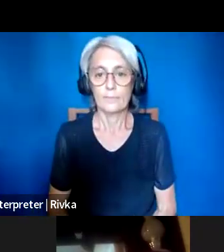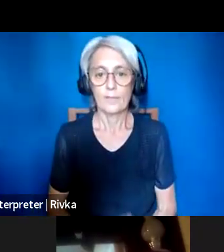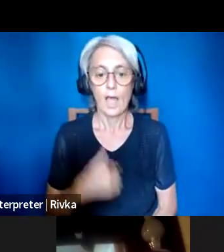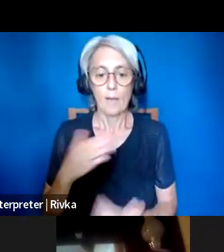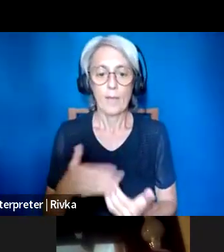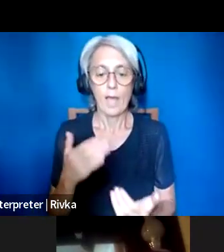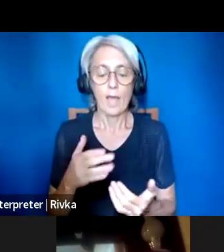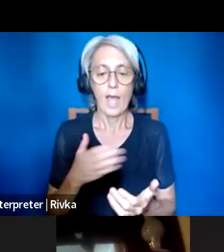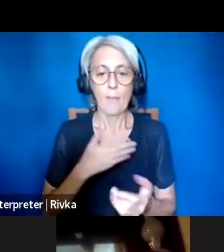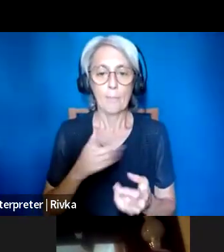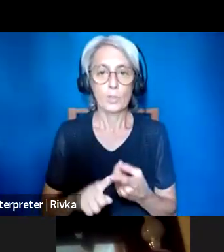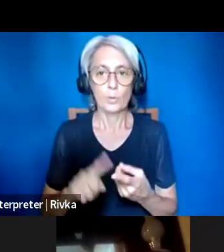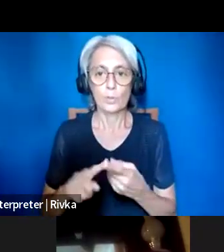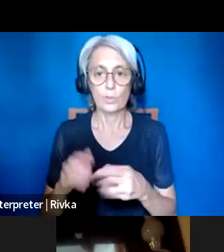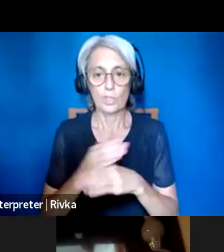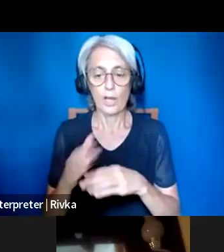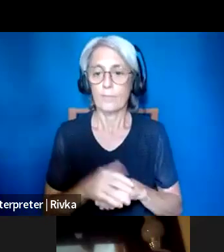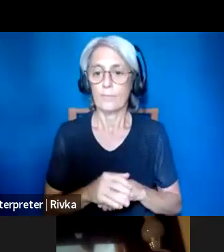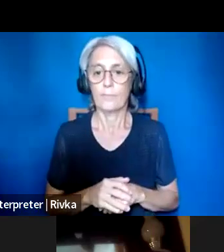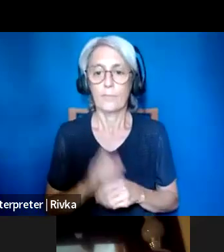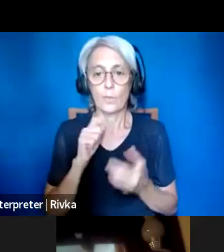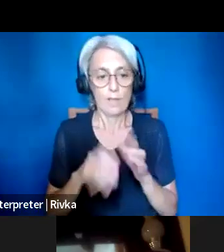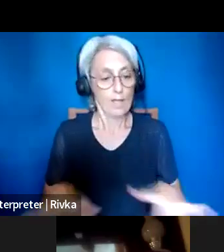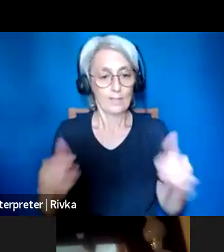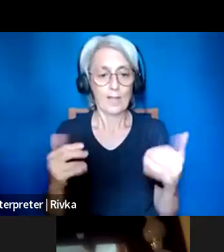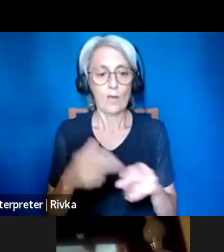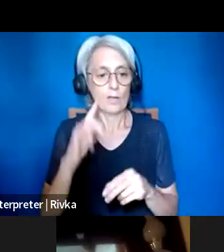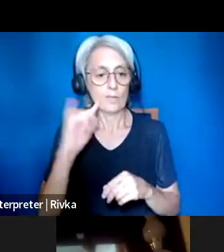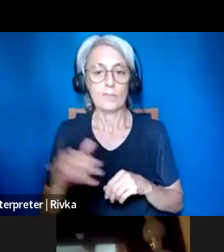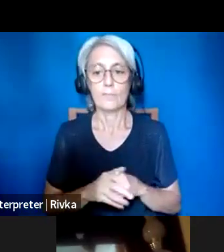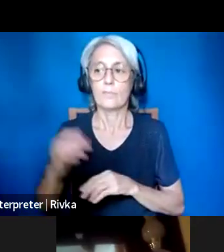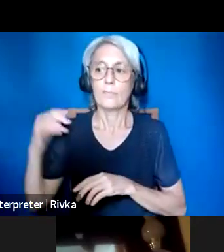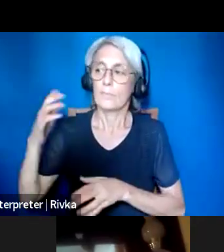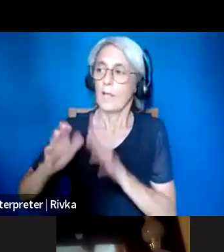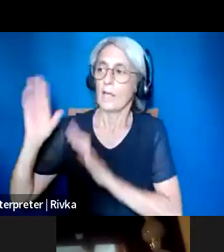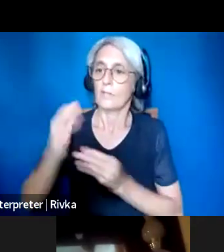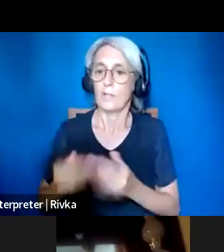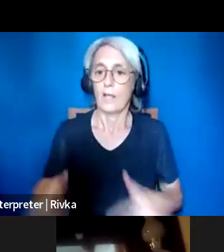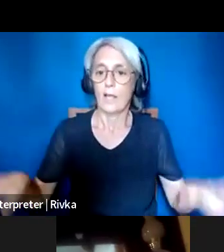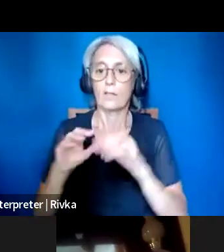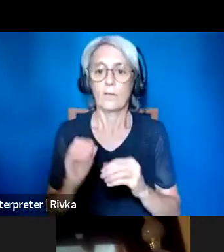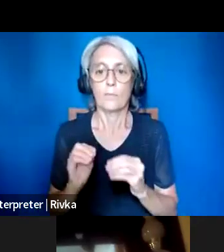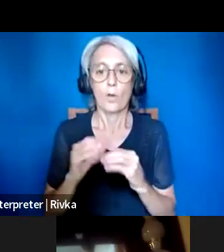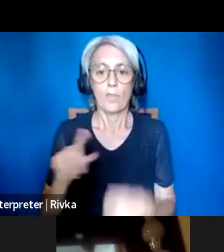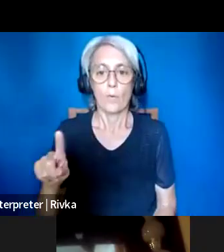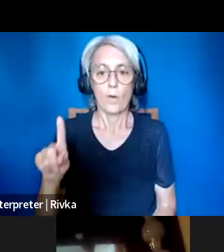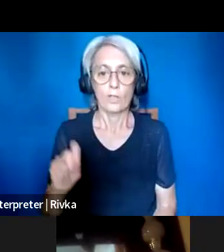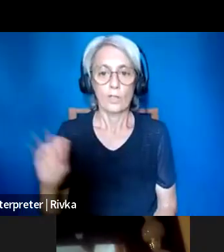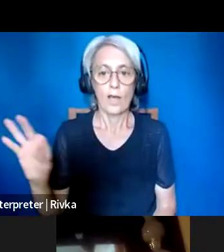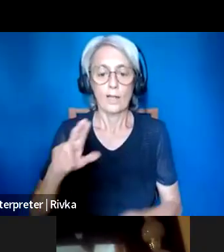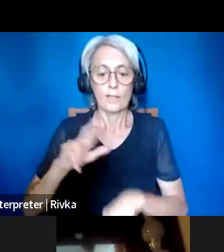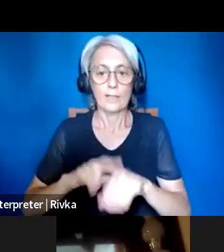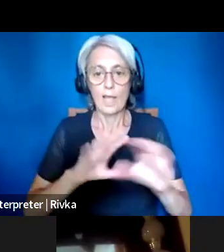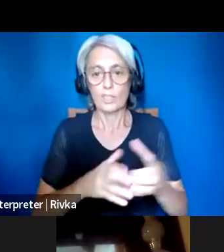share. We acknowledge that the land that we now call California is the ancestral lands of over 109